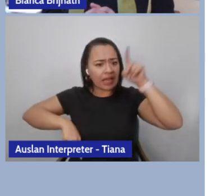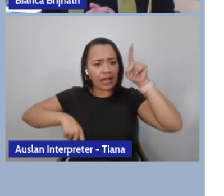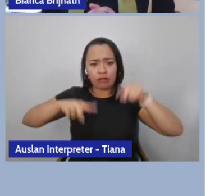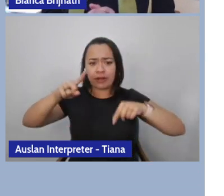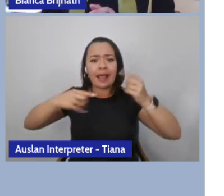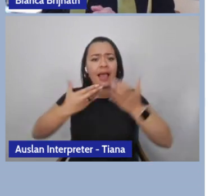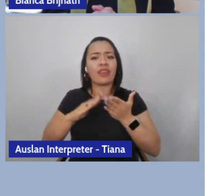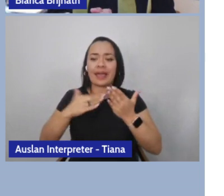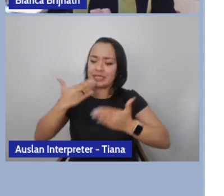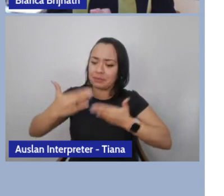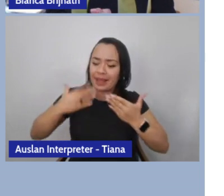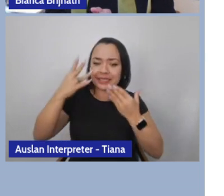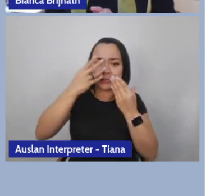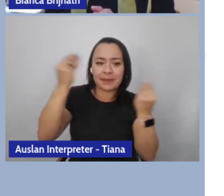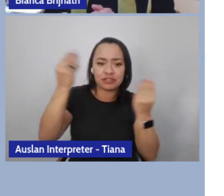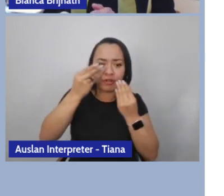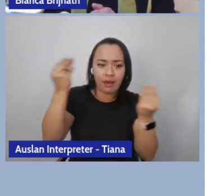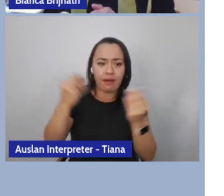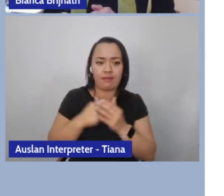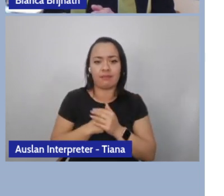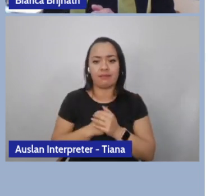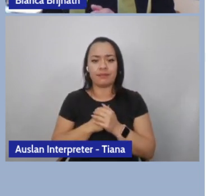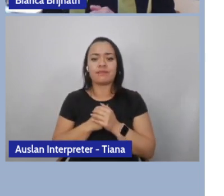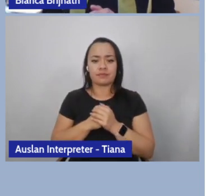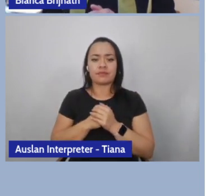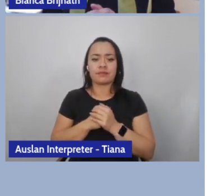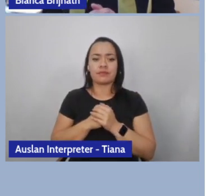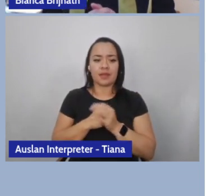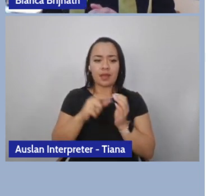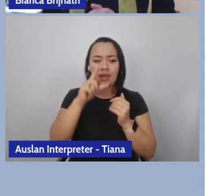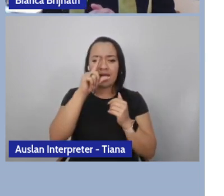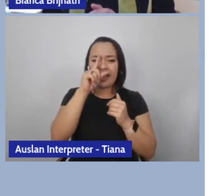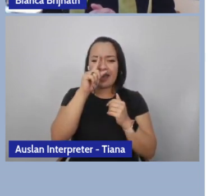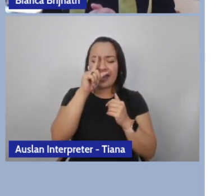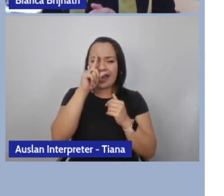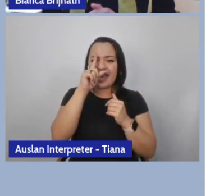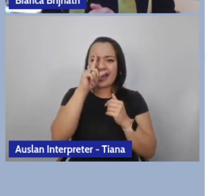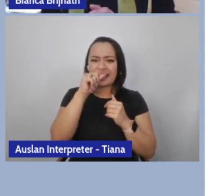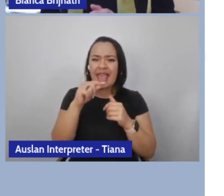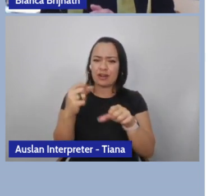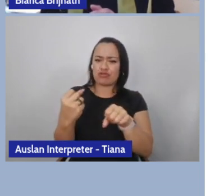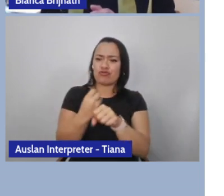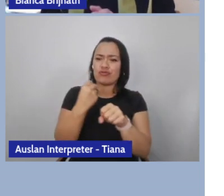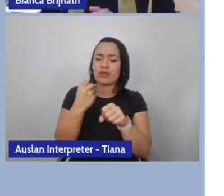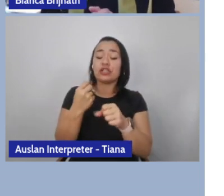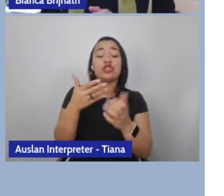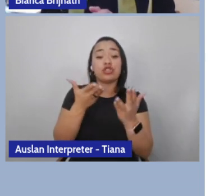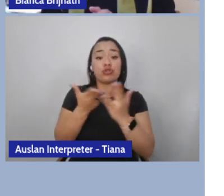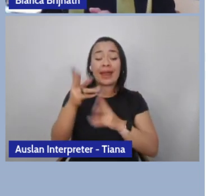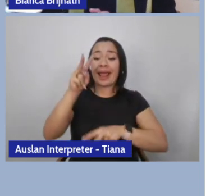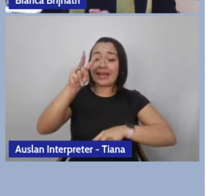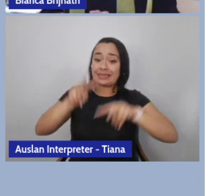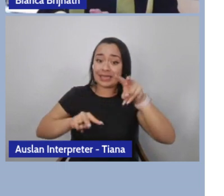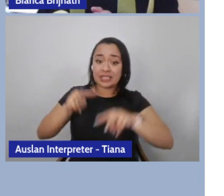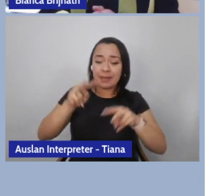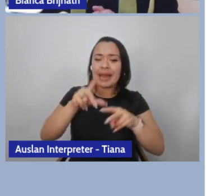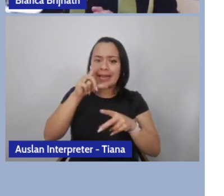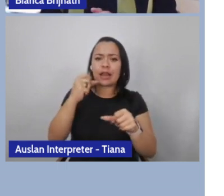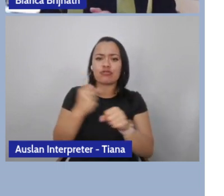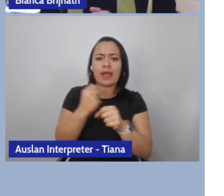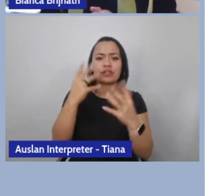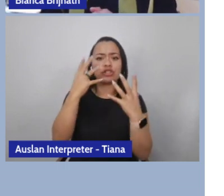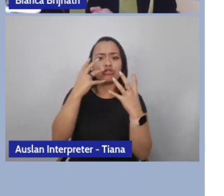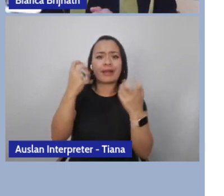can create a lot of difficulty and stress during a cognitive assessment if the wrong word is even used to